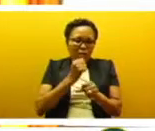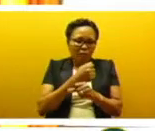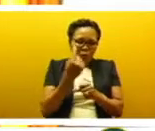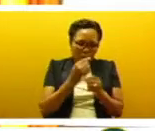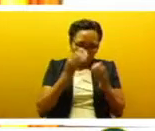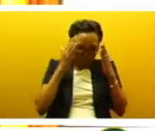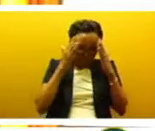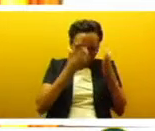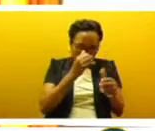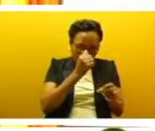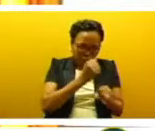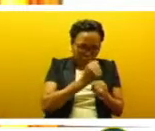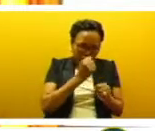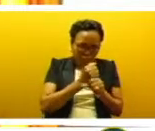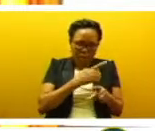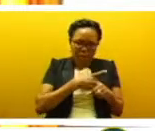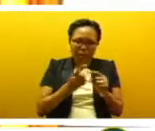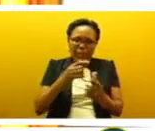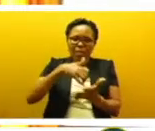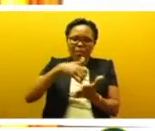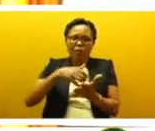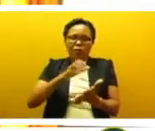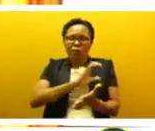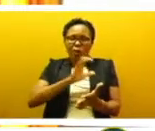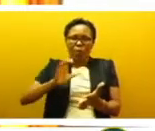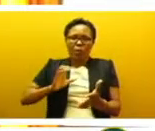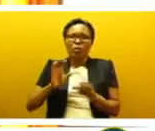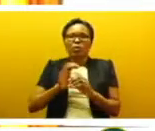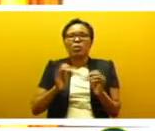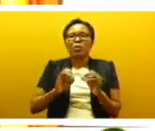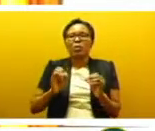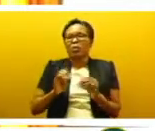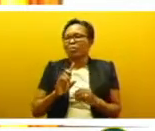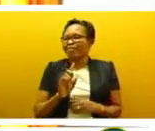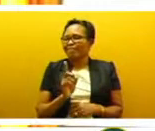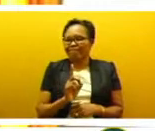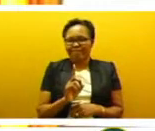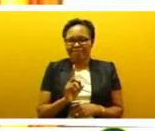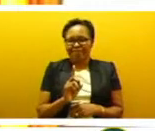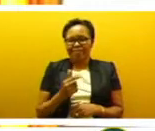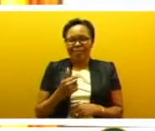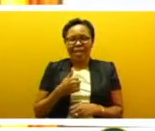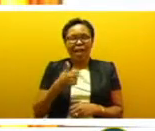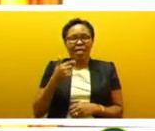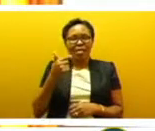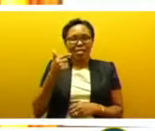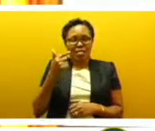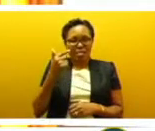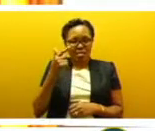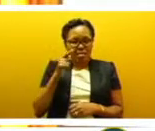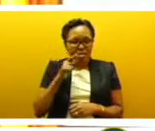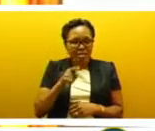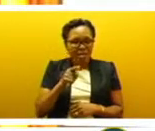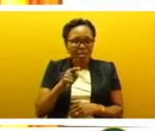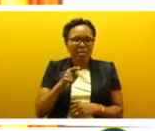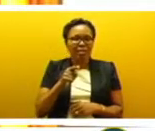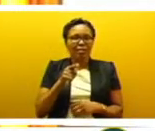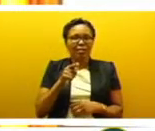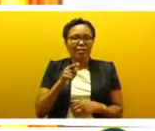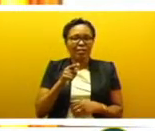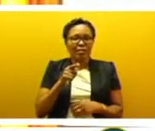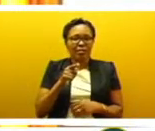were confined to other duties. My lord, that was a violation and an